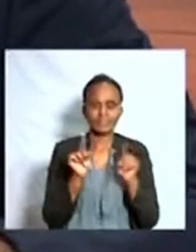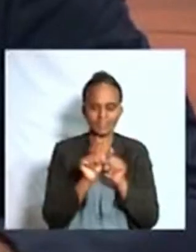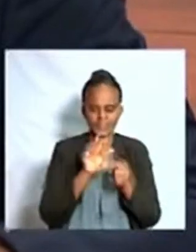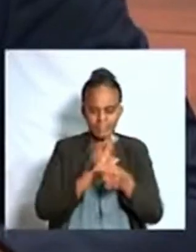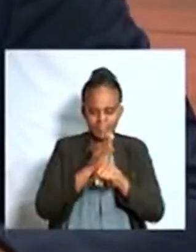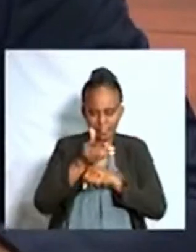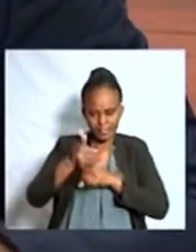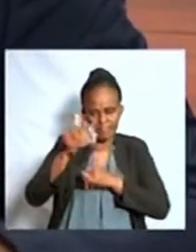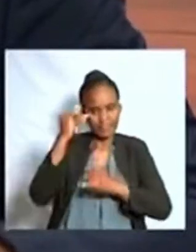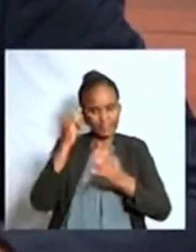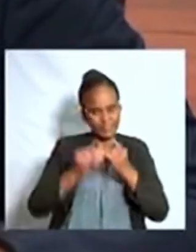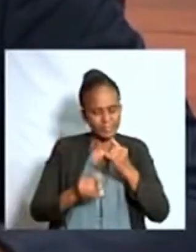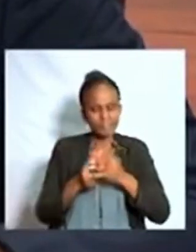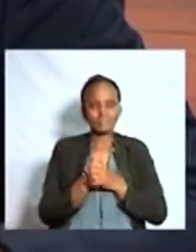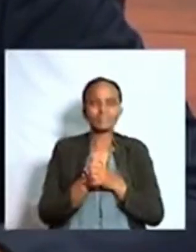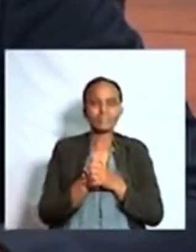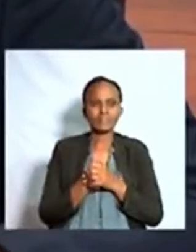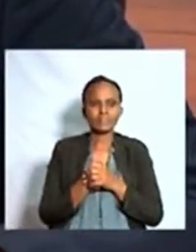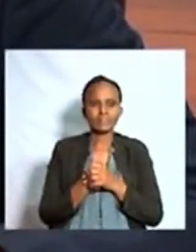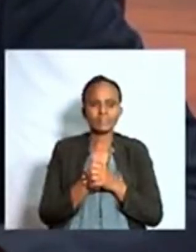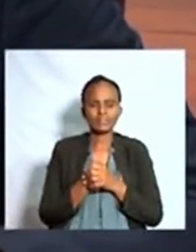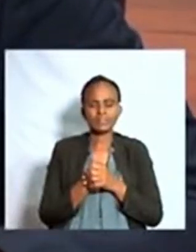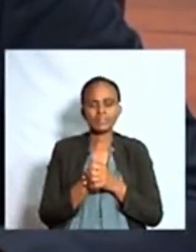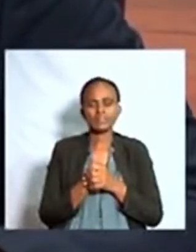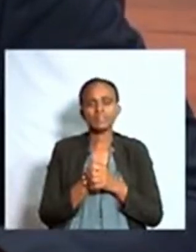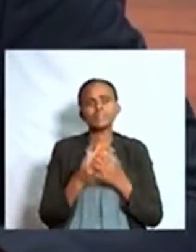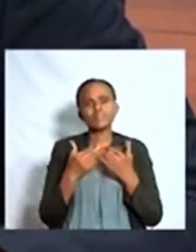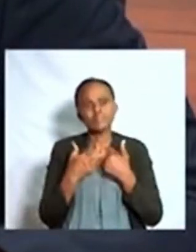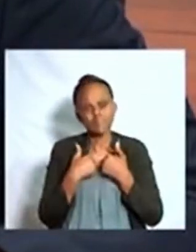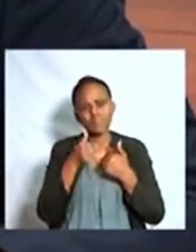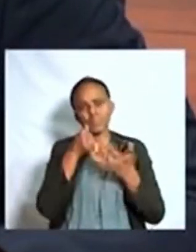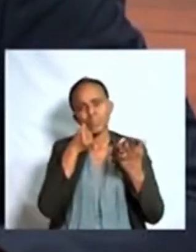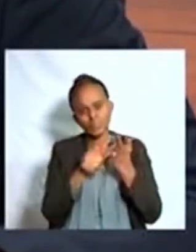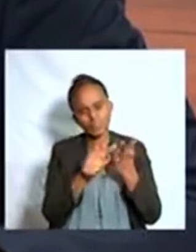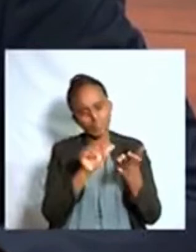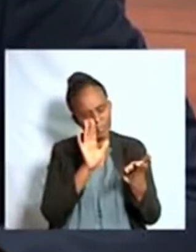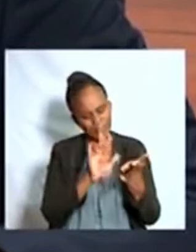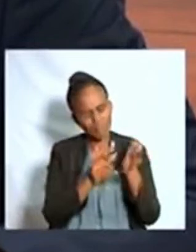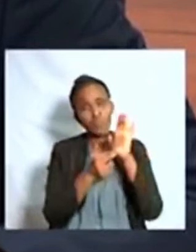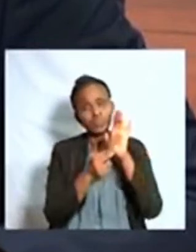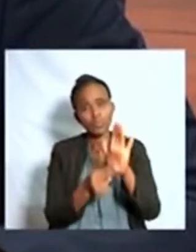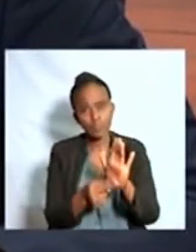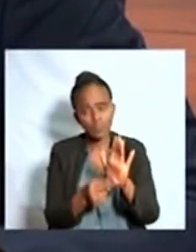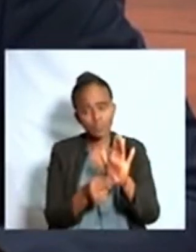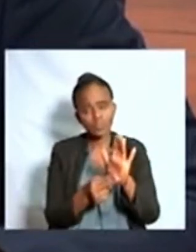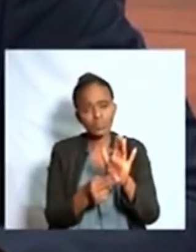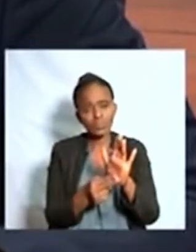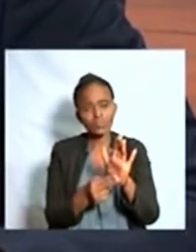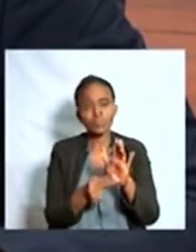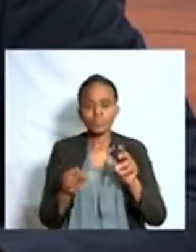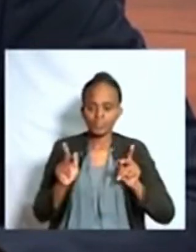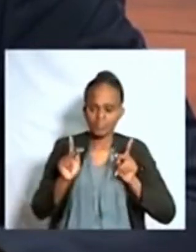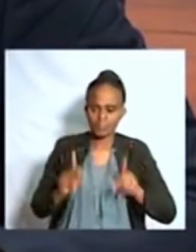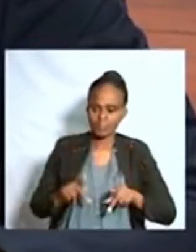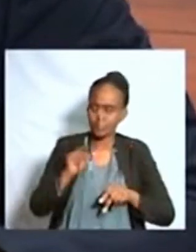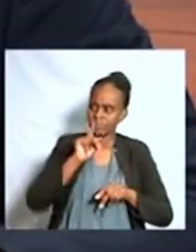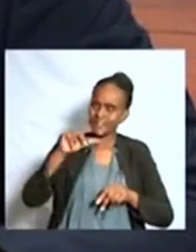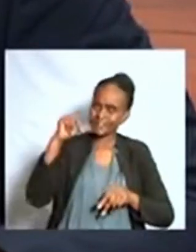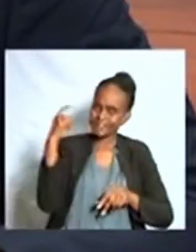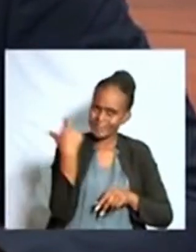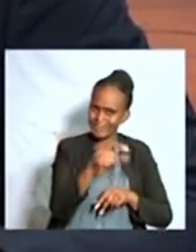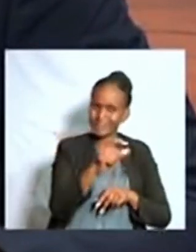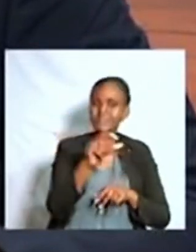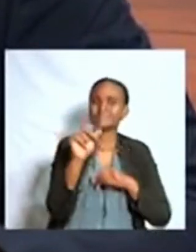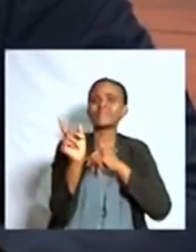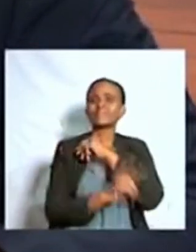she finished. Have you come with that charge letter to prove that this person was charged? It's